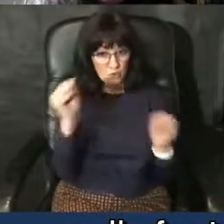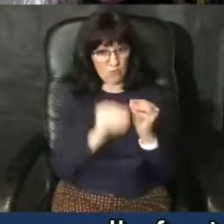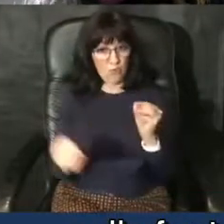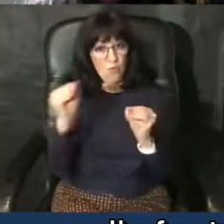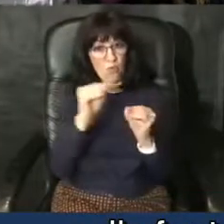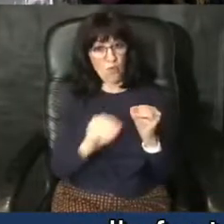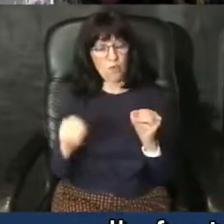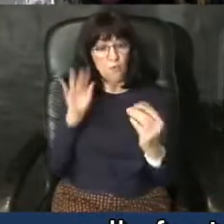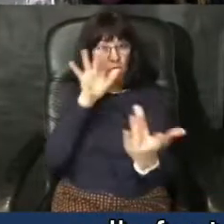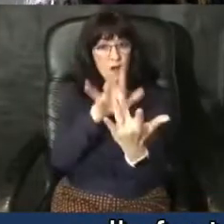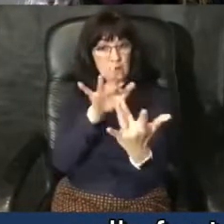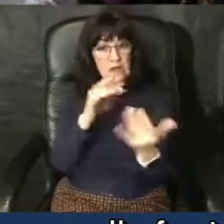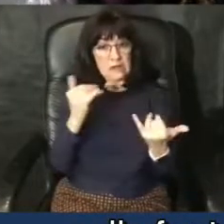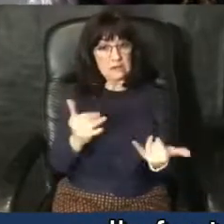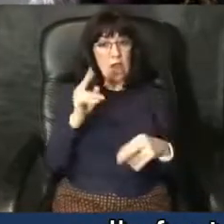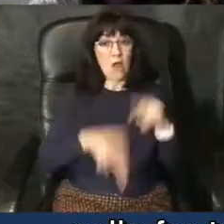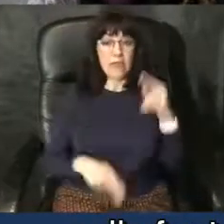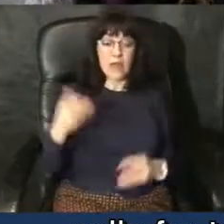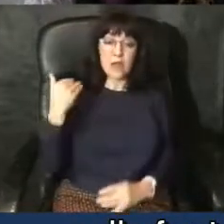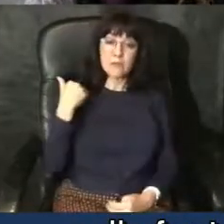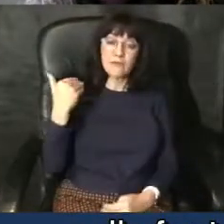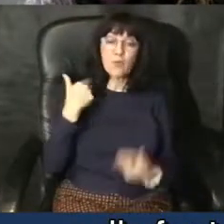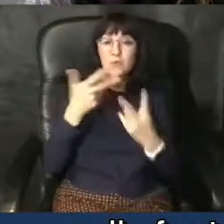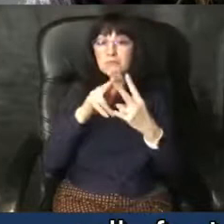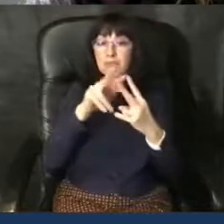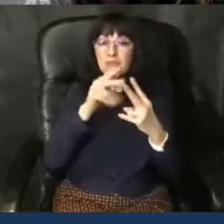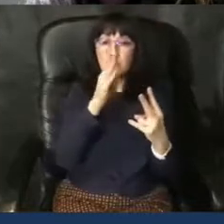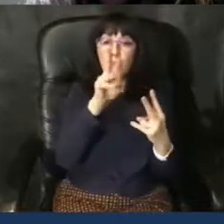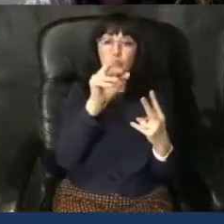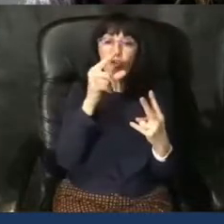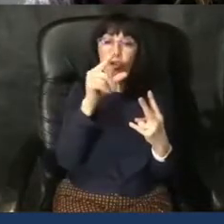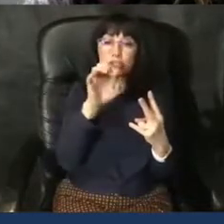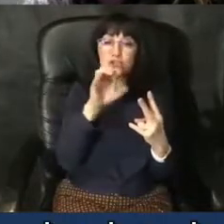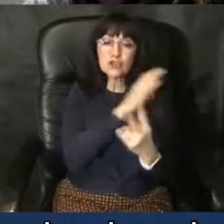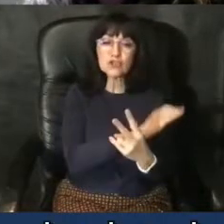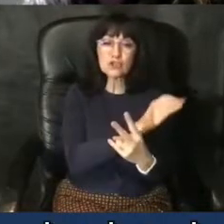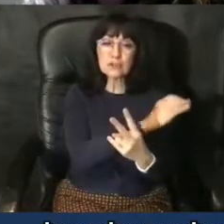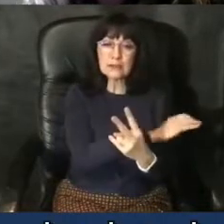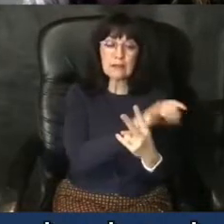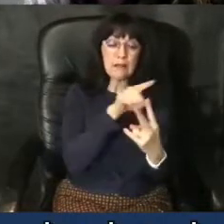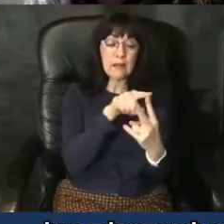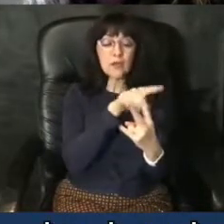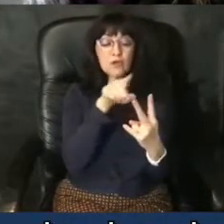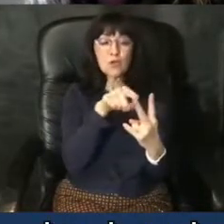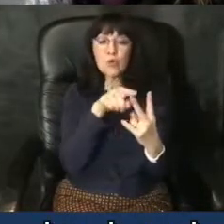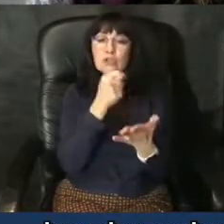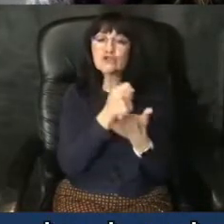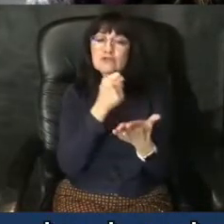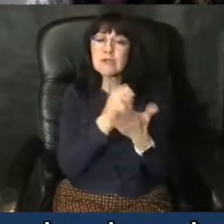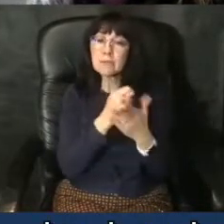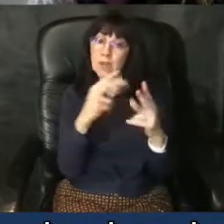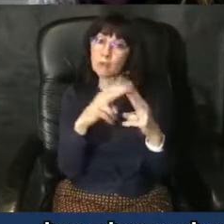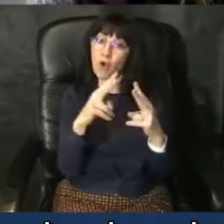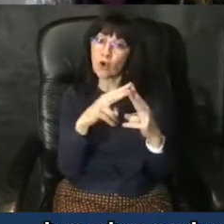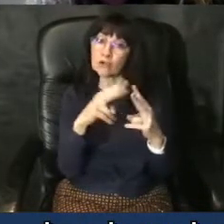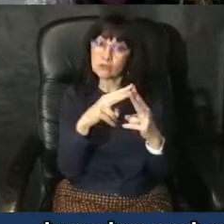treatment, either via the Bridge Clinic or our treatment partners getting